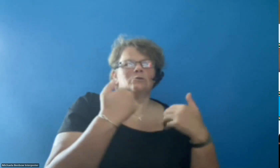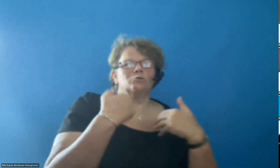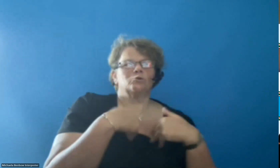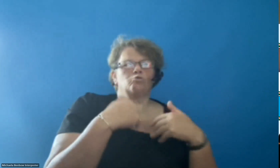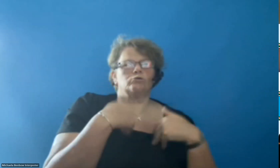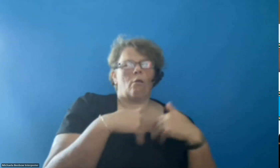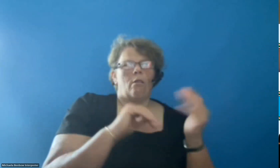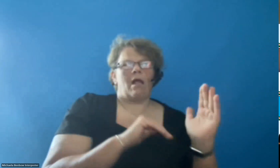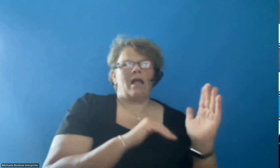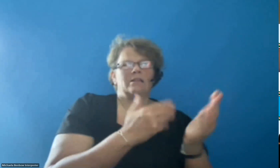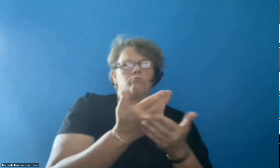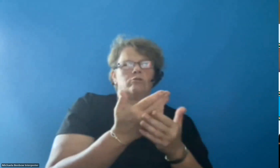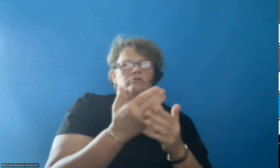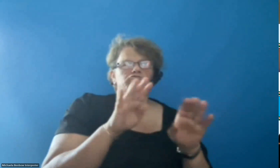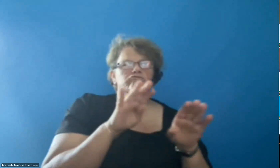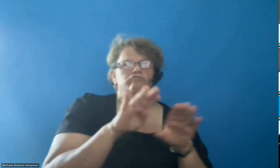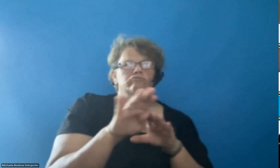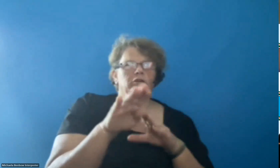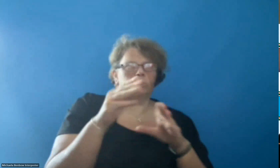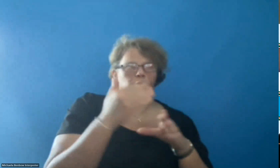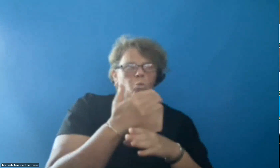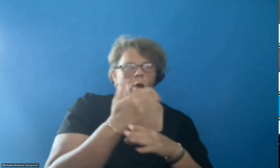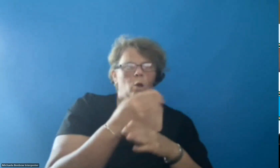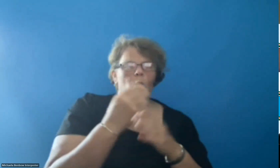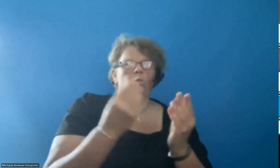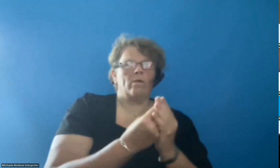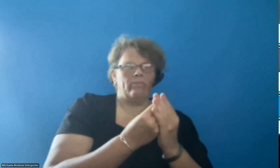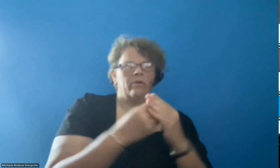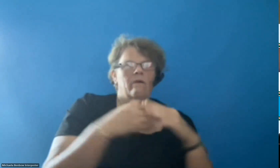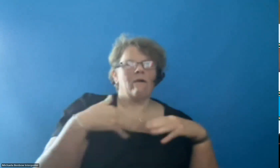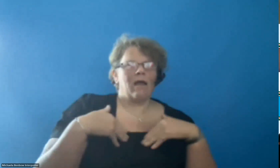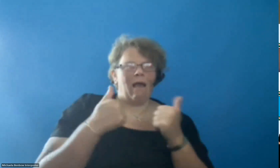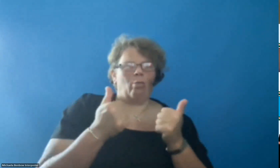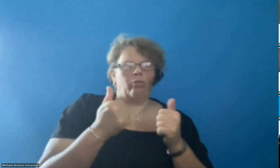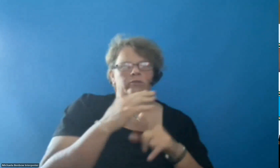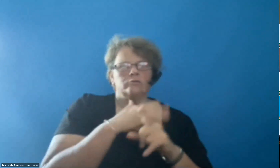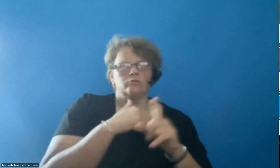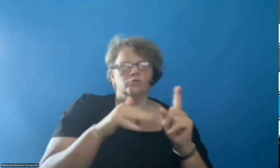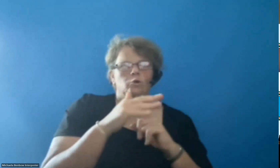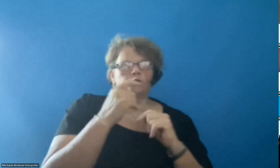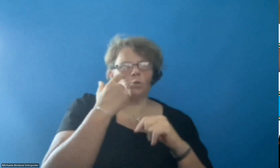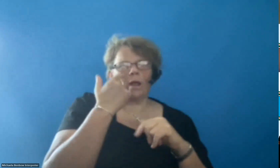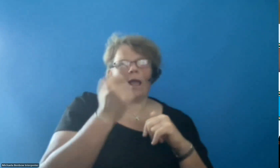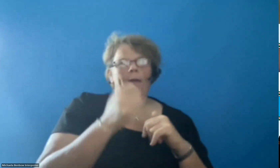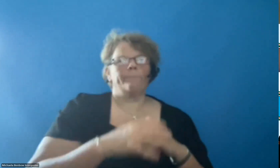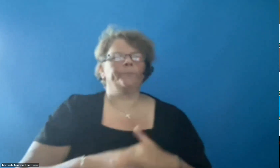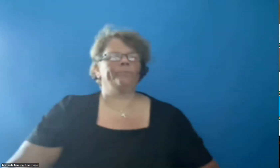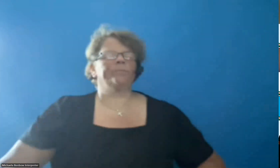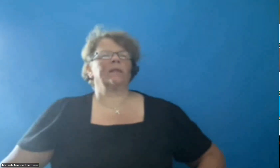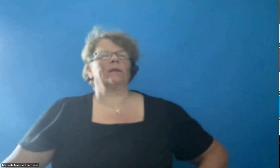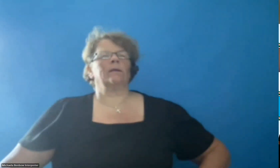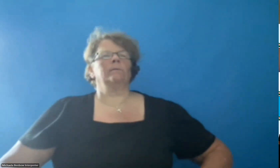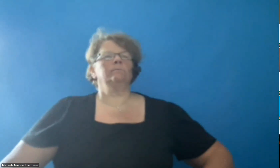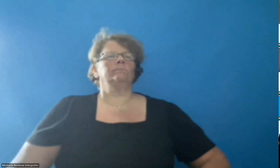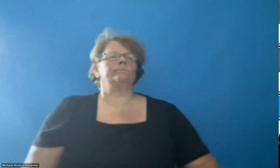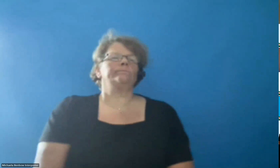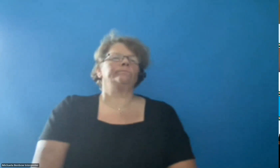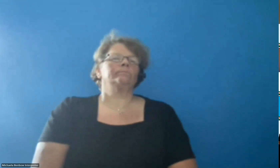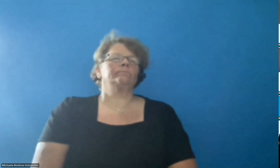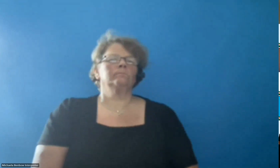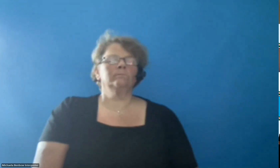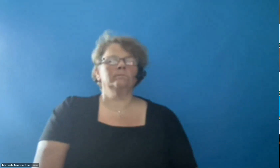enterprise, trying to work in partnership with health and social care. Yeah, Nick, I think you've hit the nail on the head. So